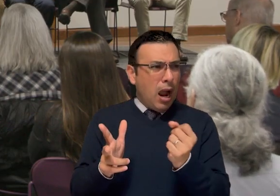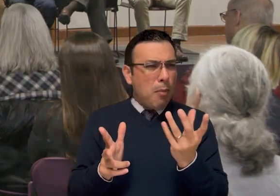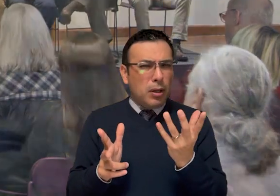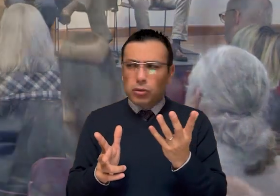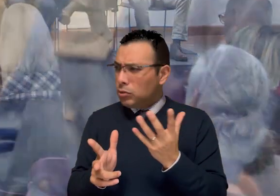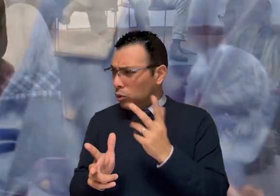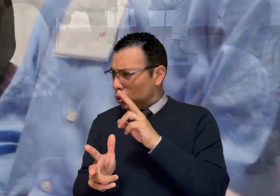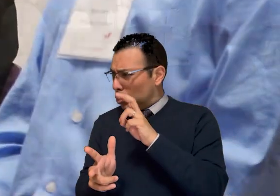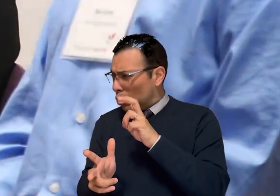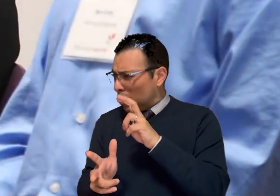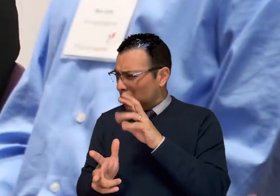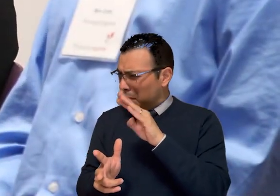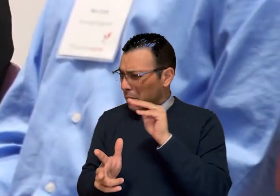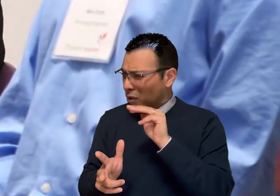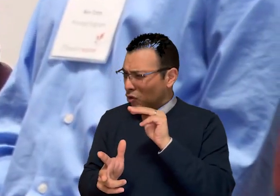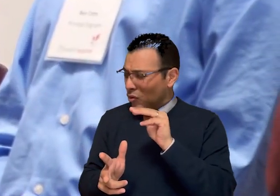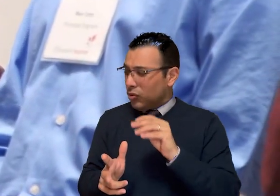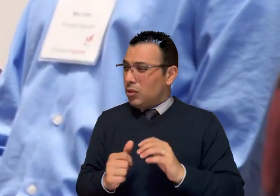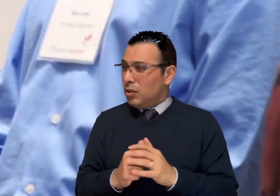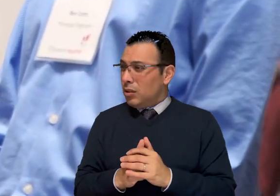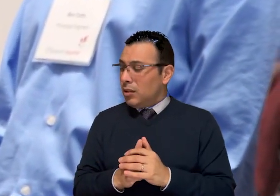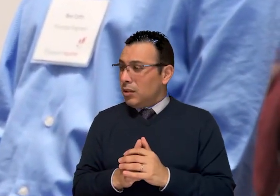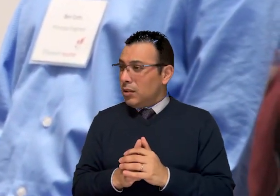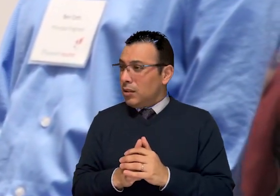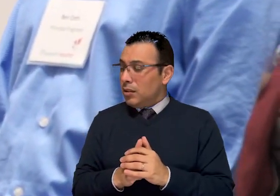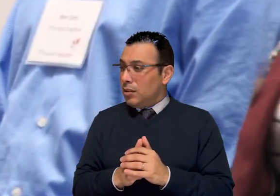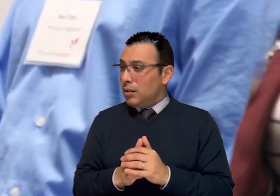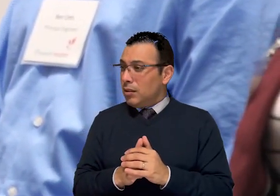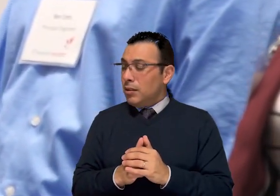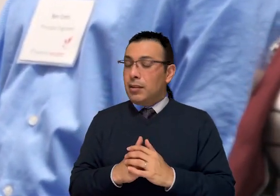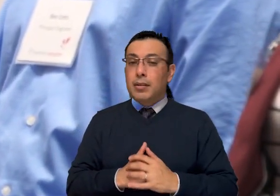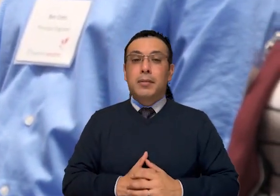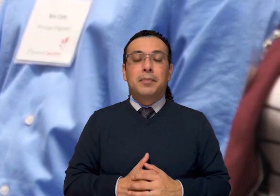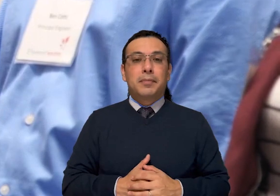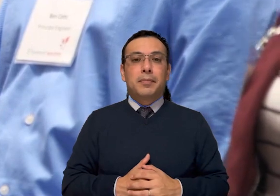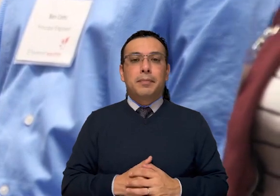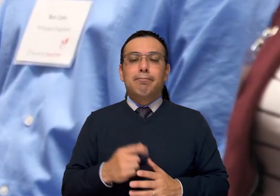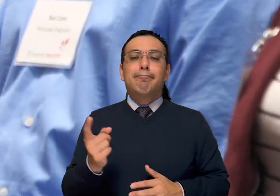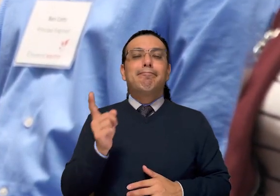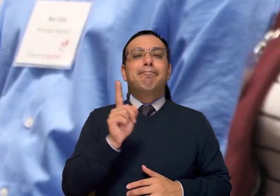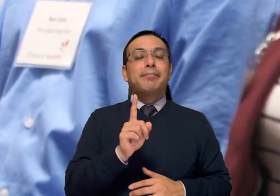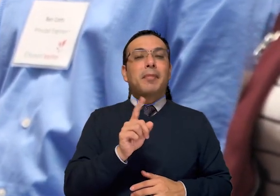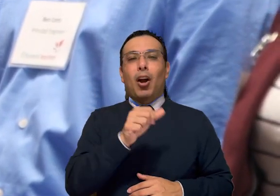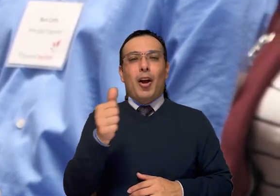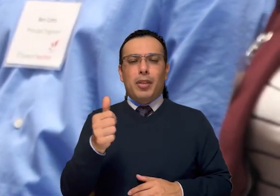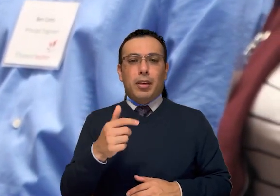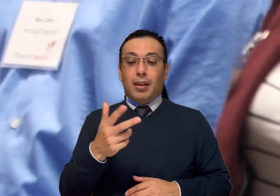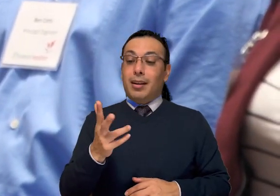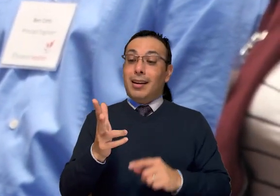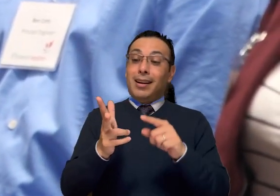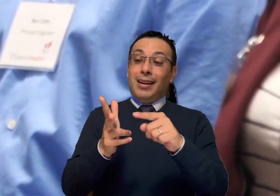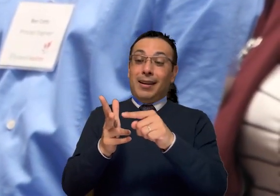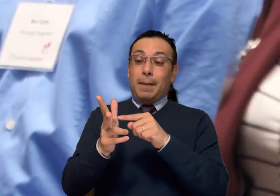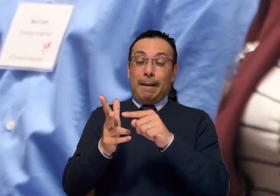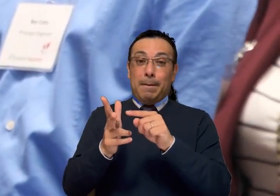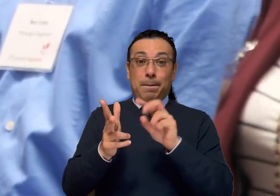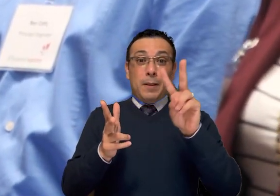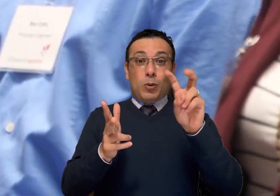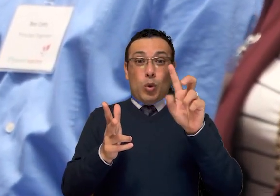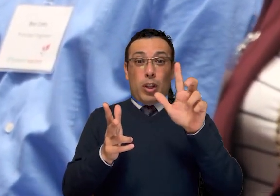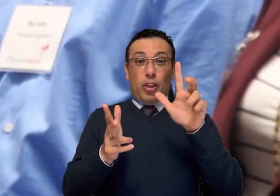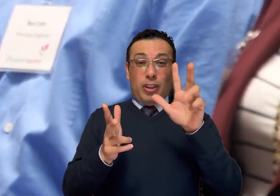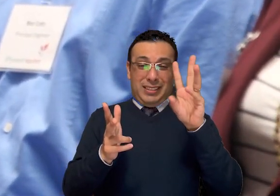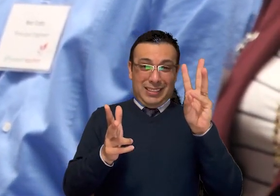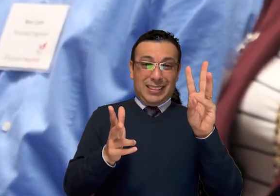The total swept area of the blades is 236 meters. Not sure what that is in feet, but the